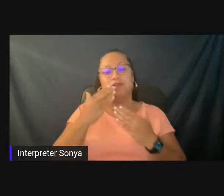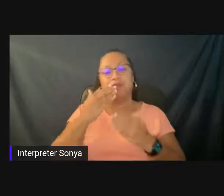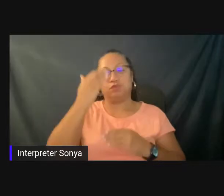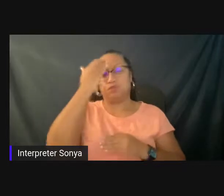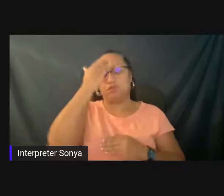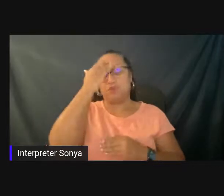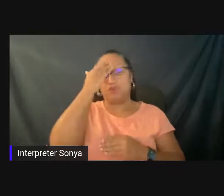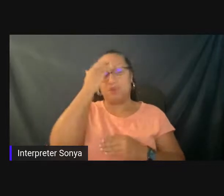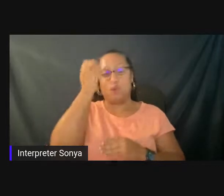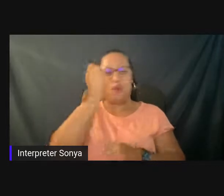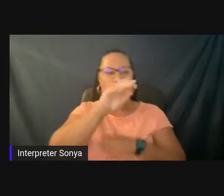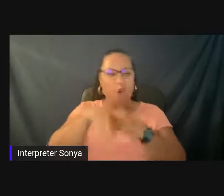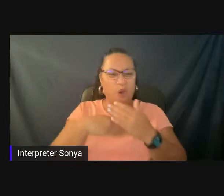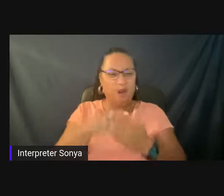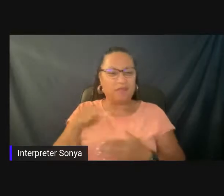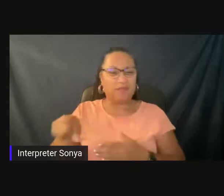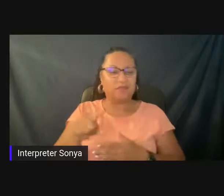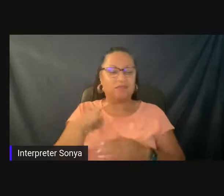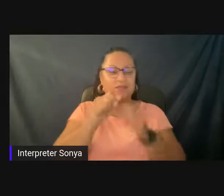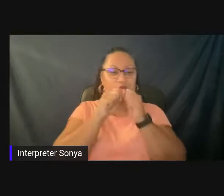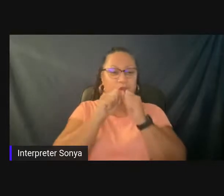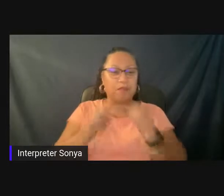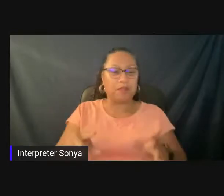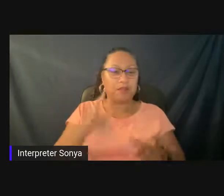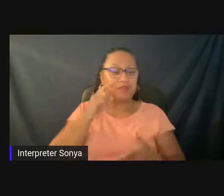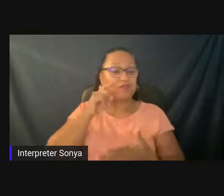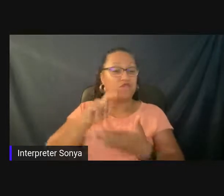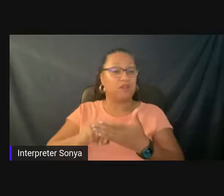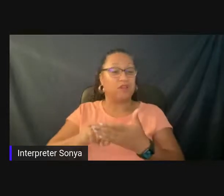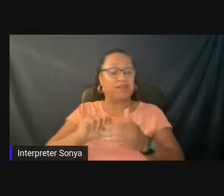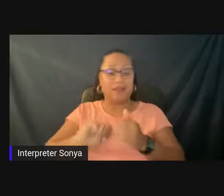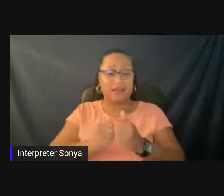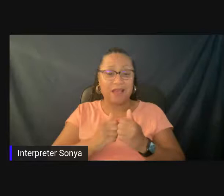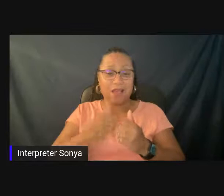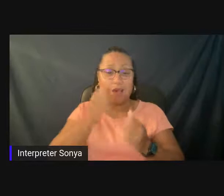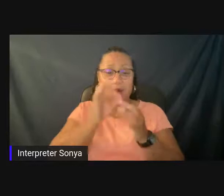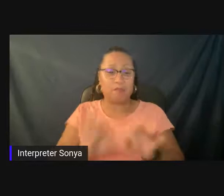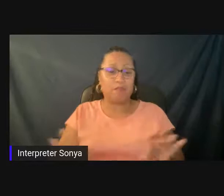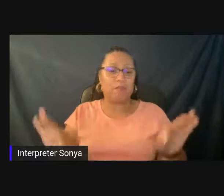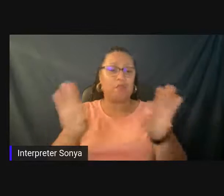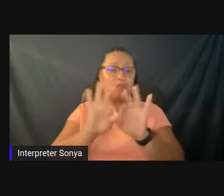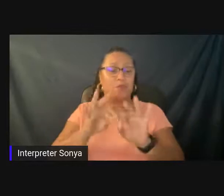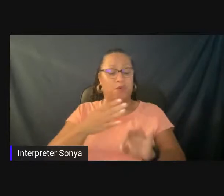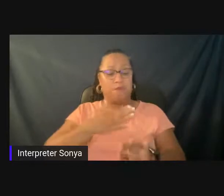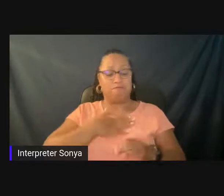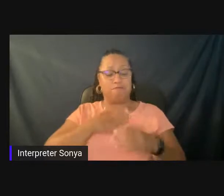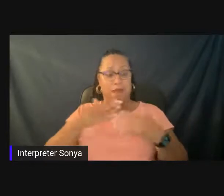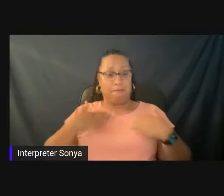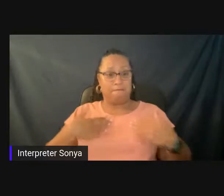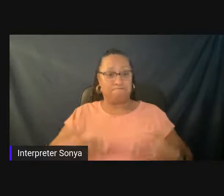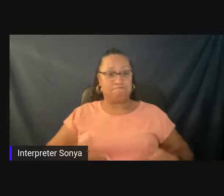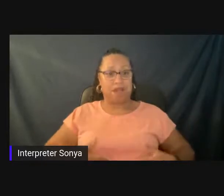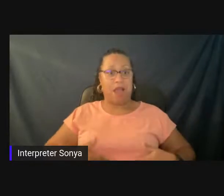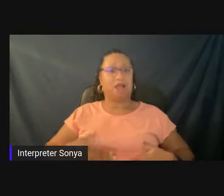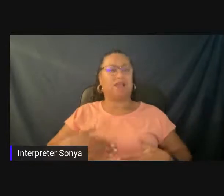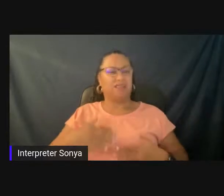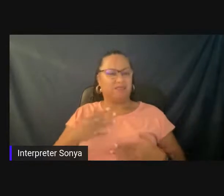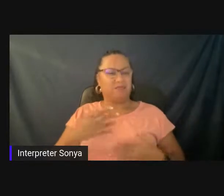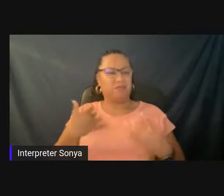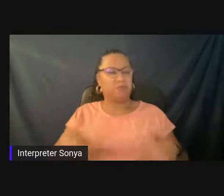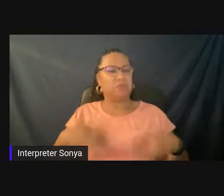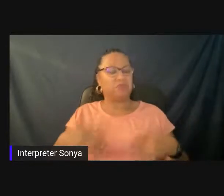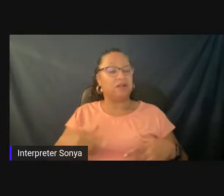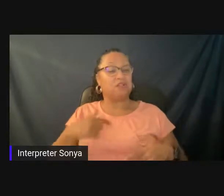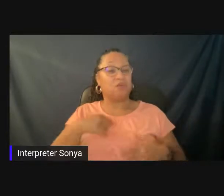to bless and recognize how important my body temple is. So I release this